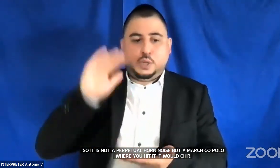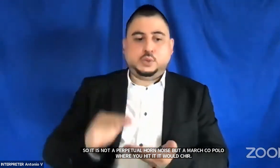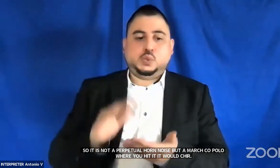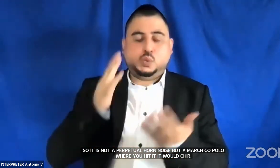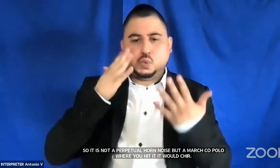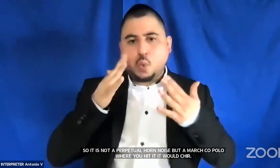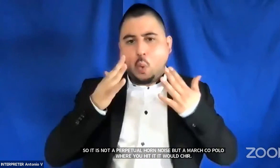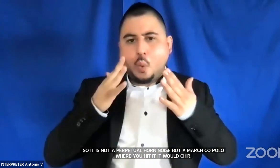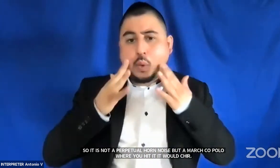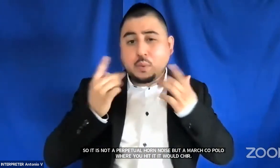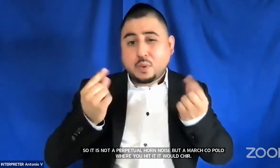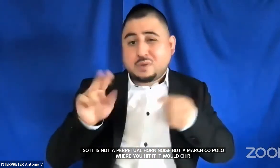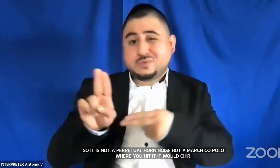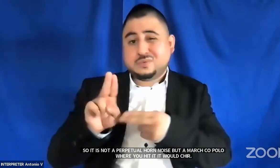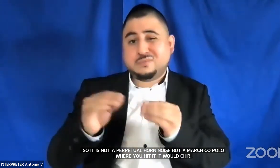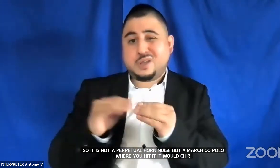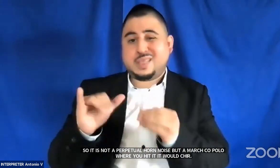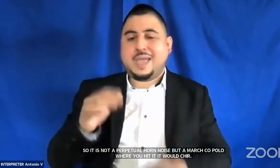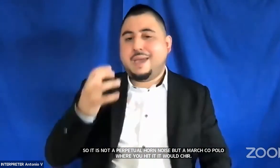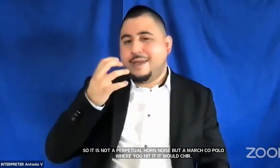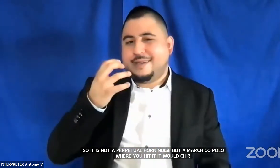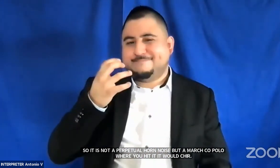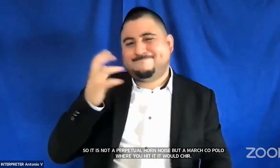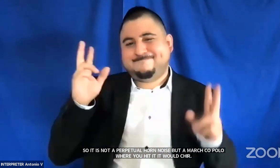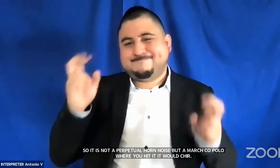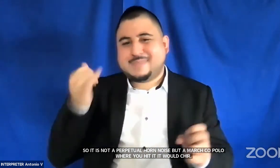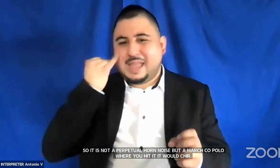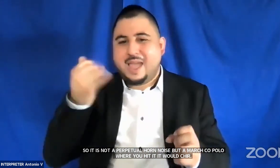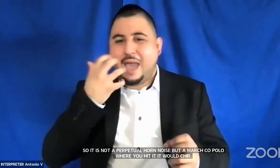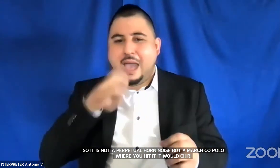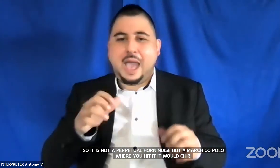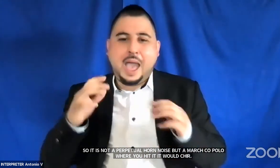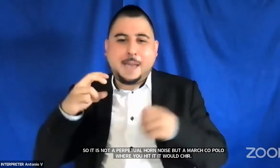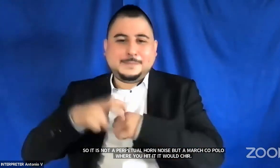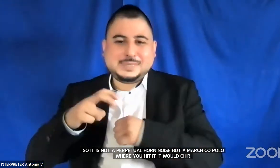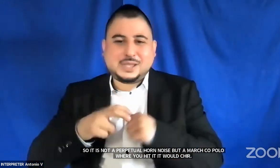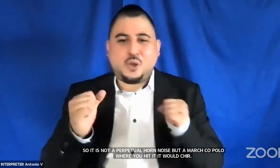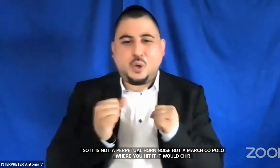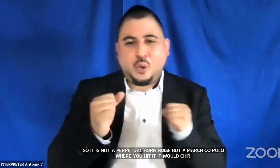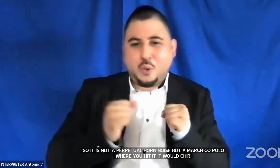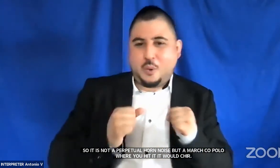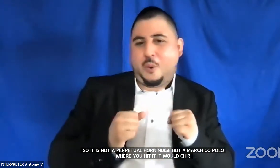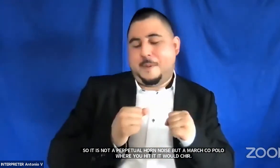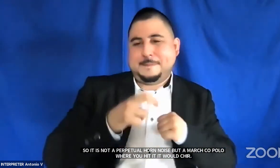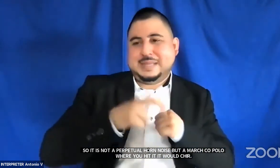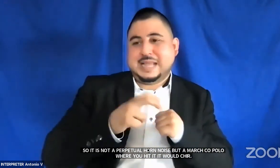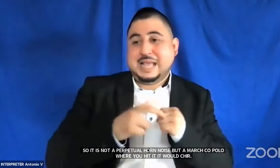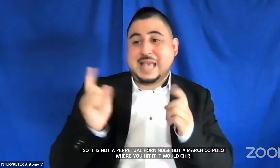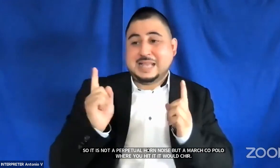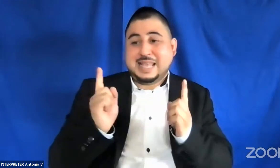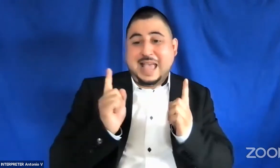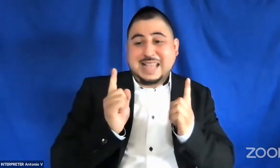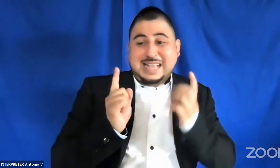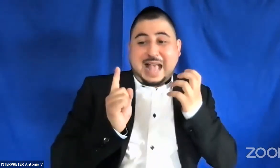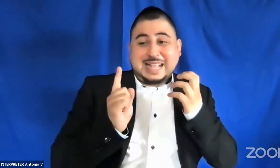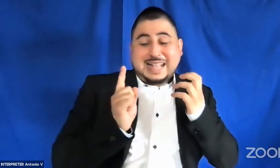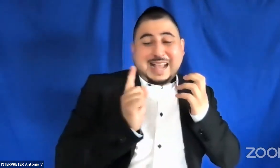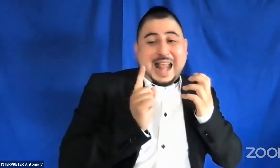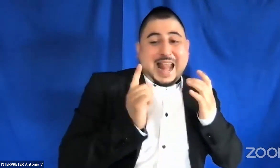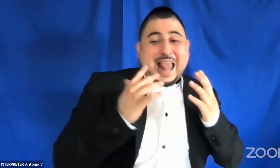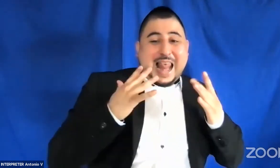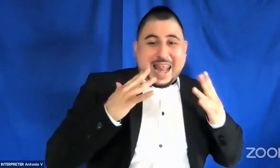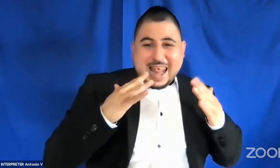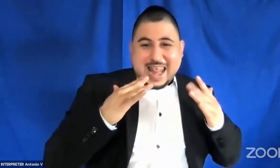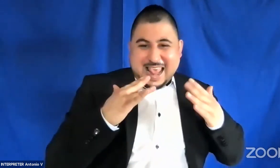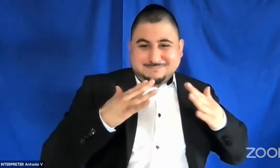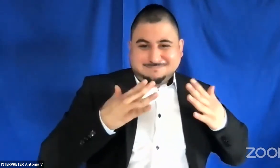is use it more like the hot potato, cold potato, using haptic vibrations in the smartphone. So it vibrates, increases as you get closer or